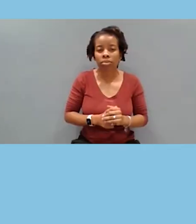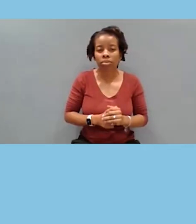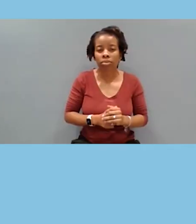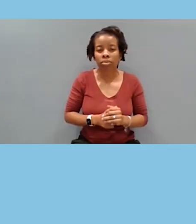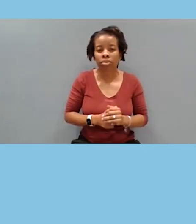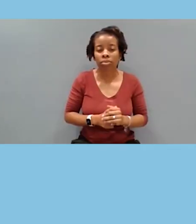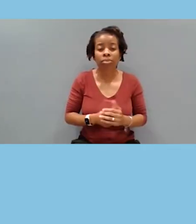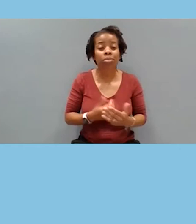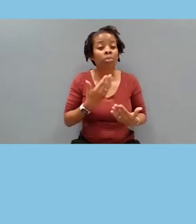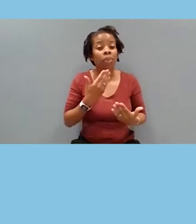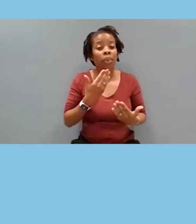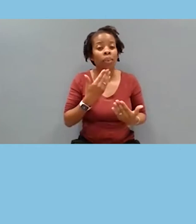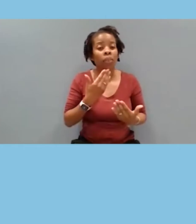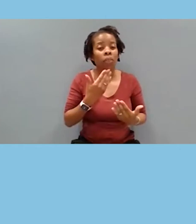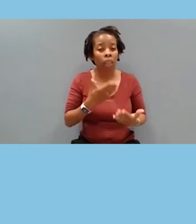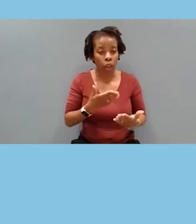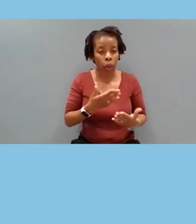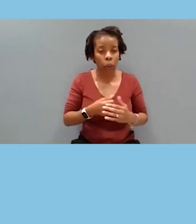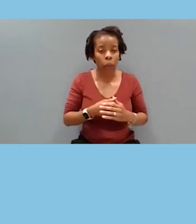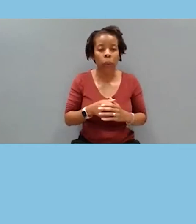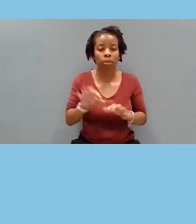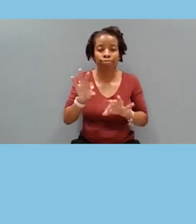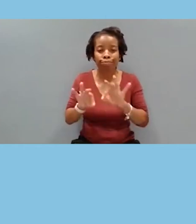Thank you for doing that.